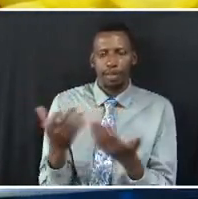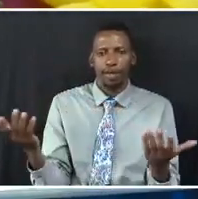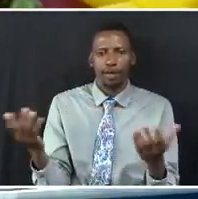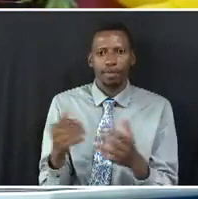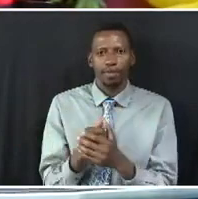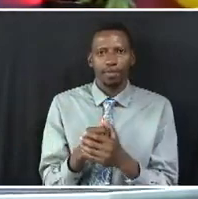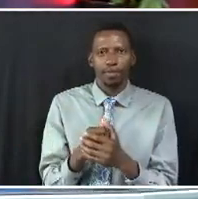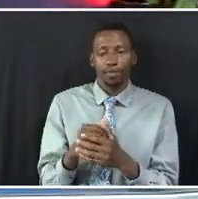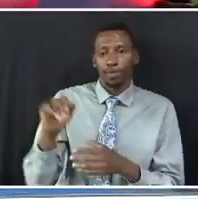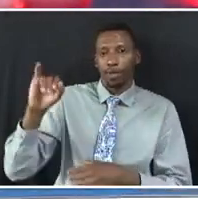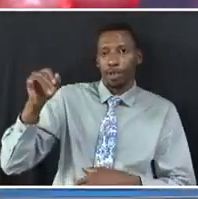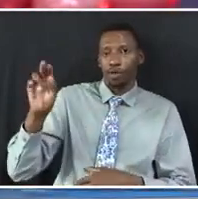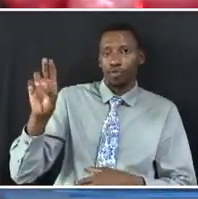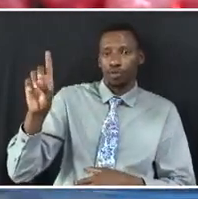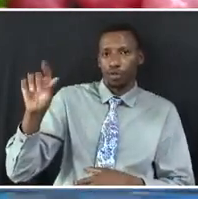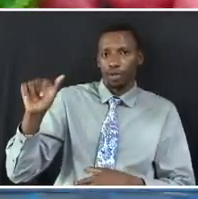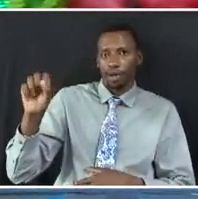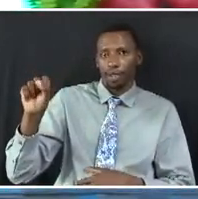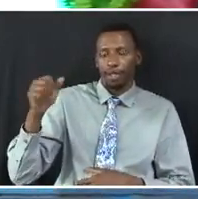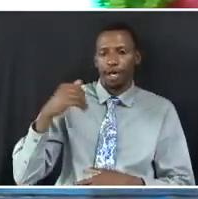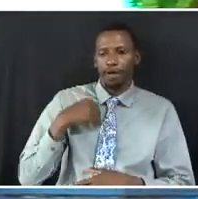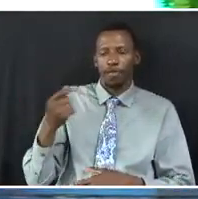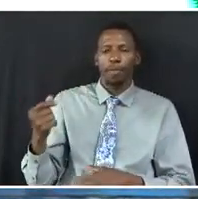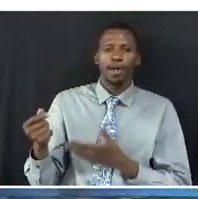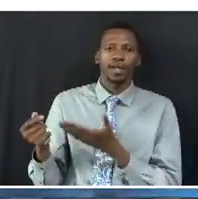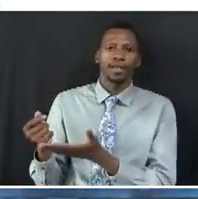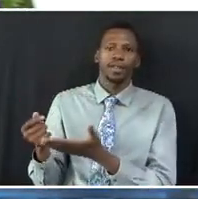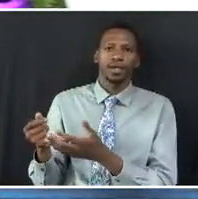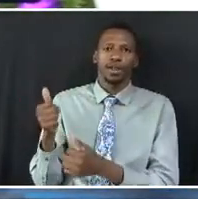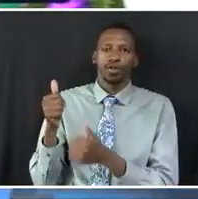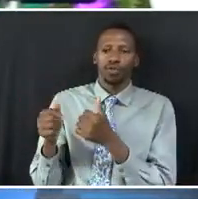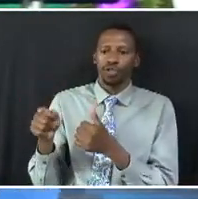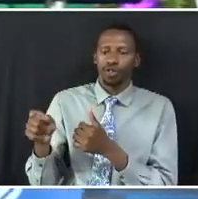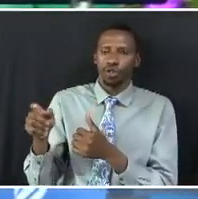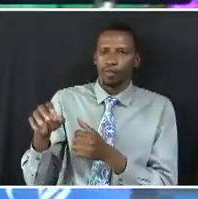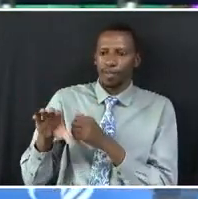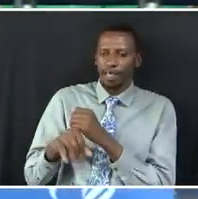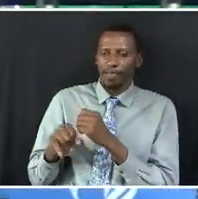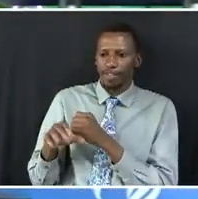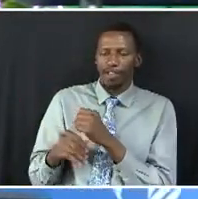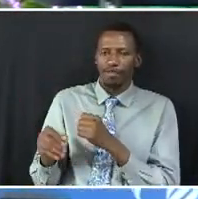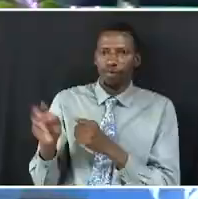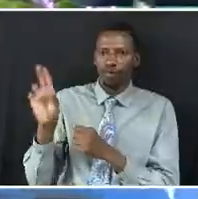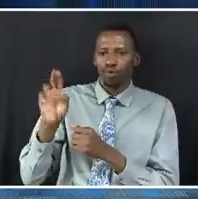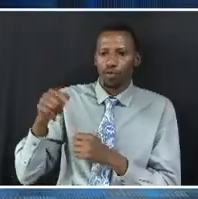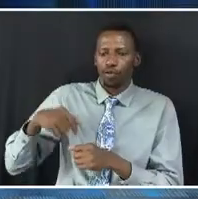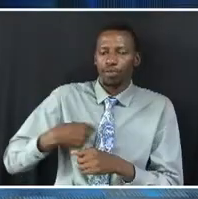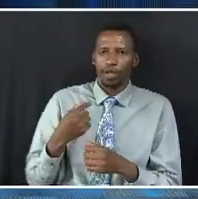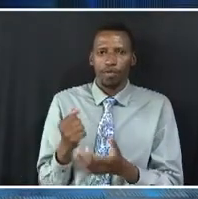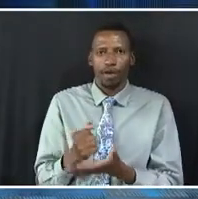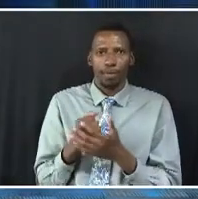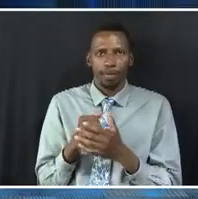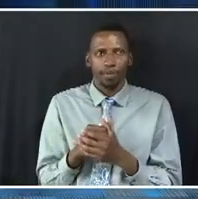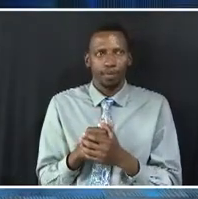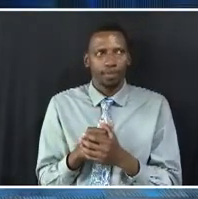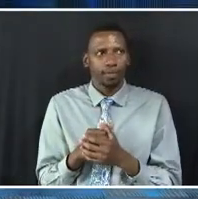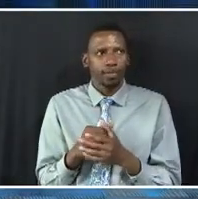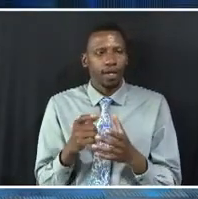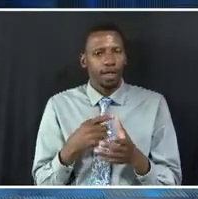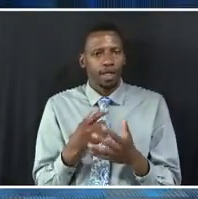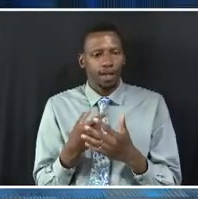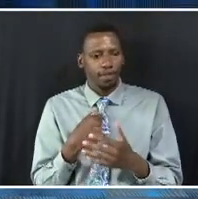the cash box from which he used to help himself. Hello? Again, I'm coming back to the